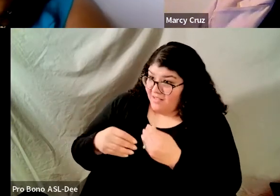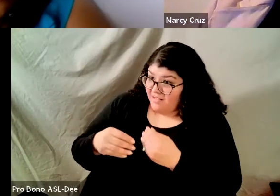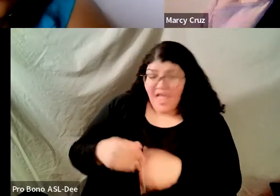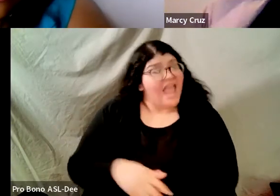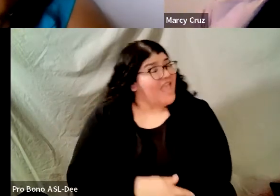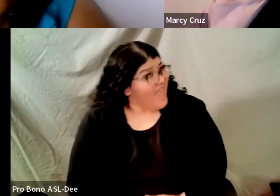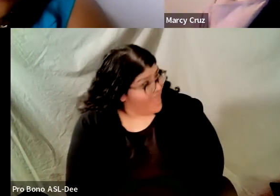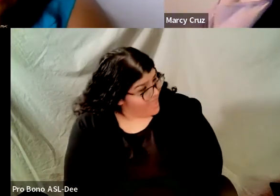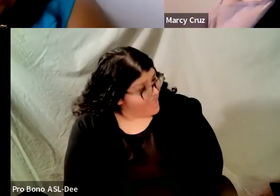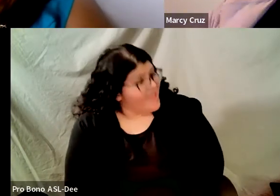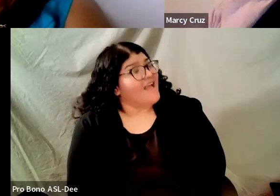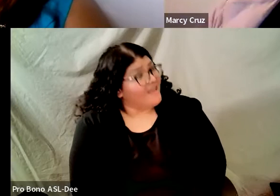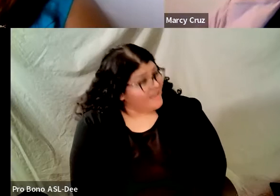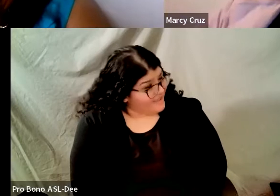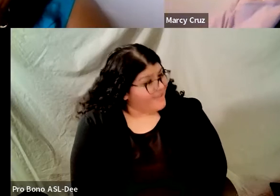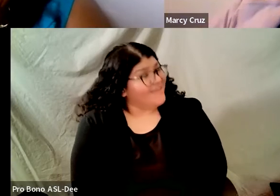Yeah, let's see.